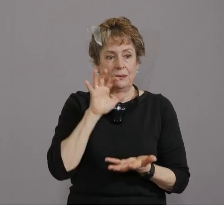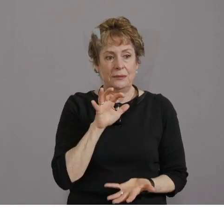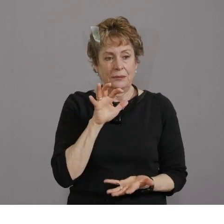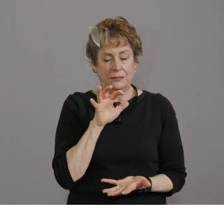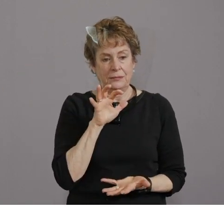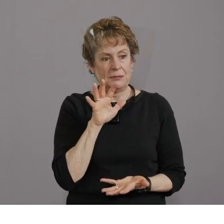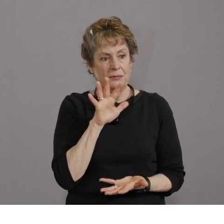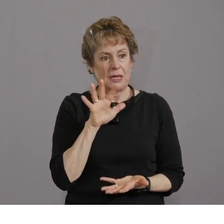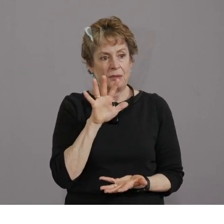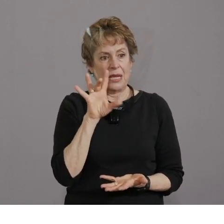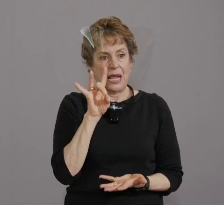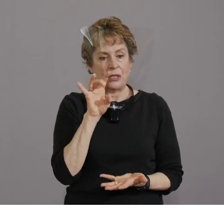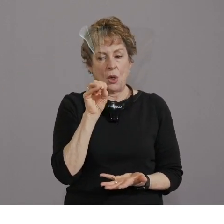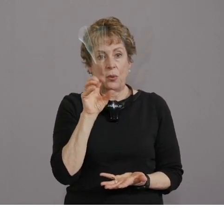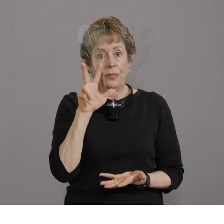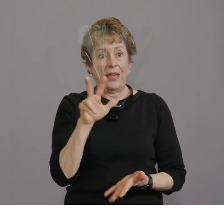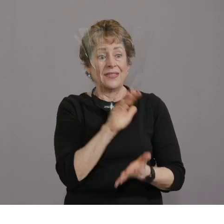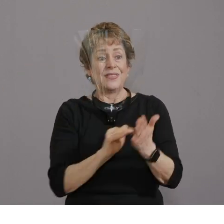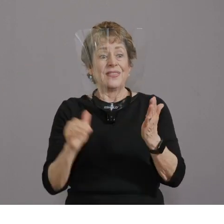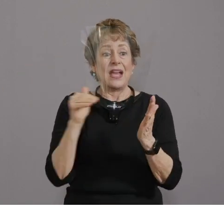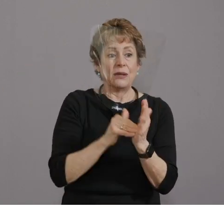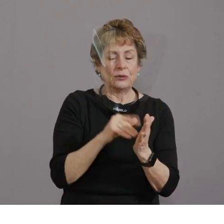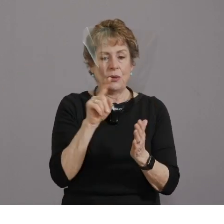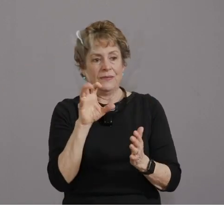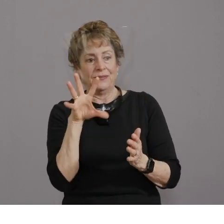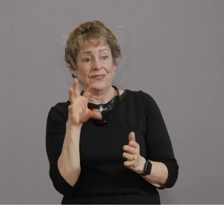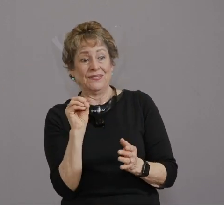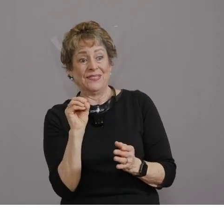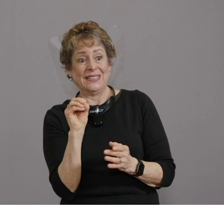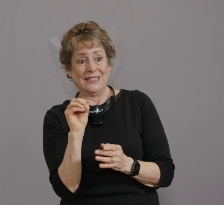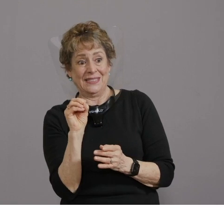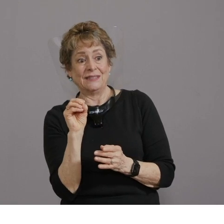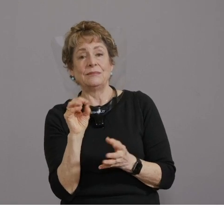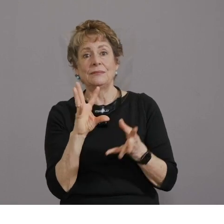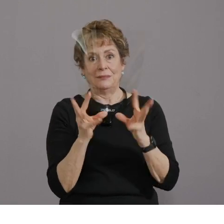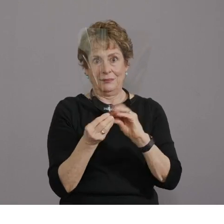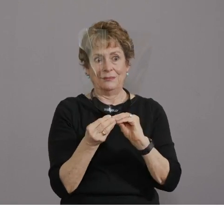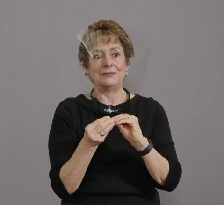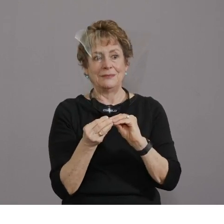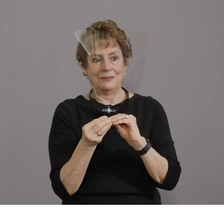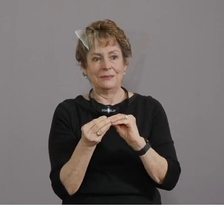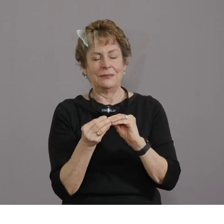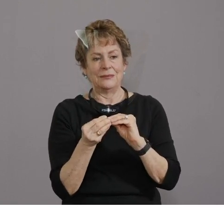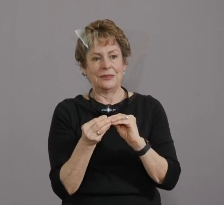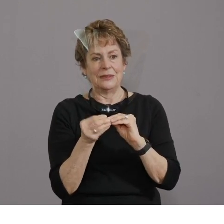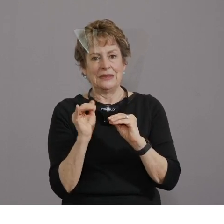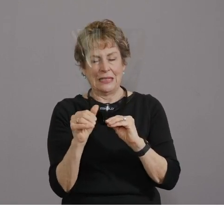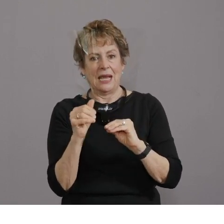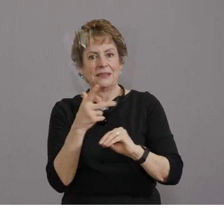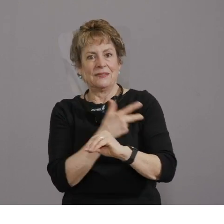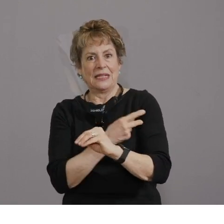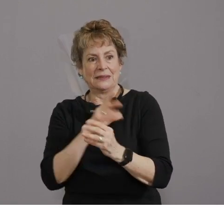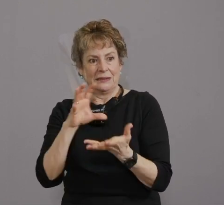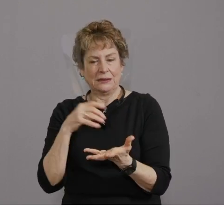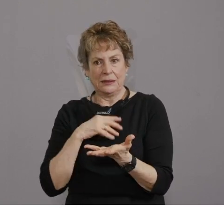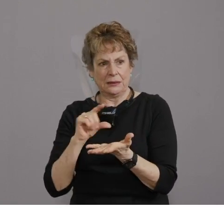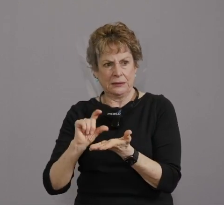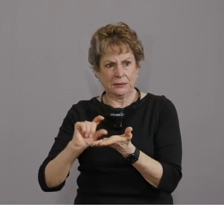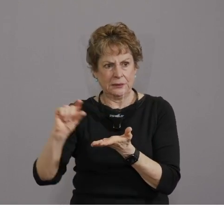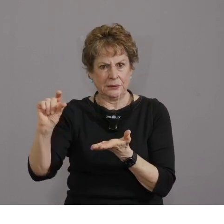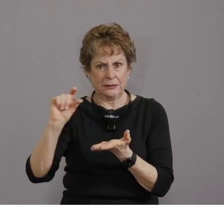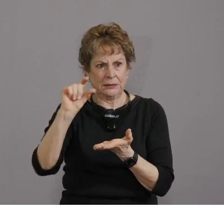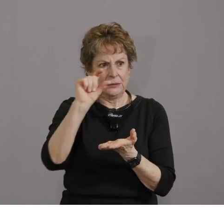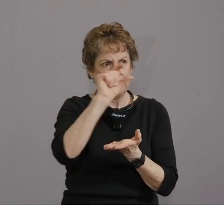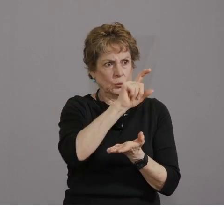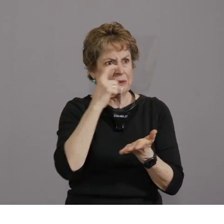803,150 doses total. You can see how that's been allocated across the state. You can see at the bottom